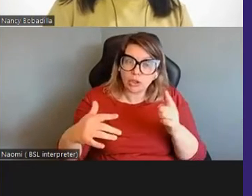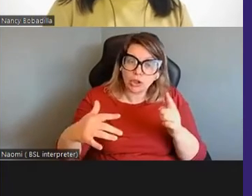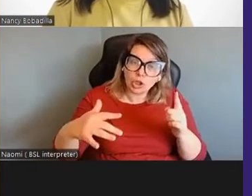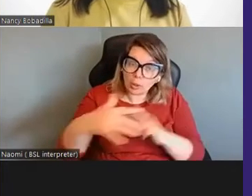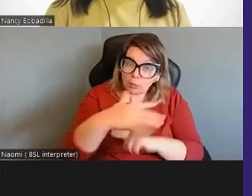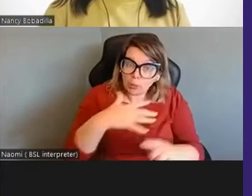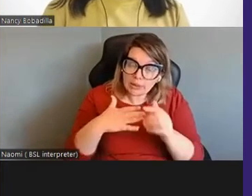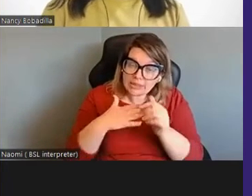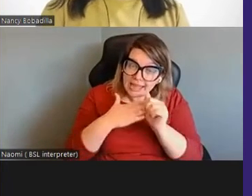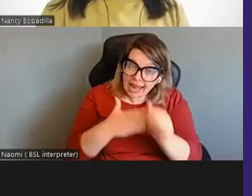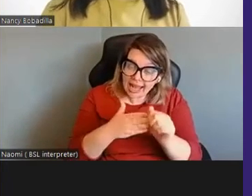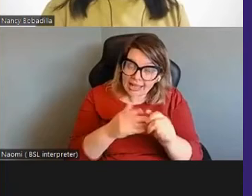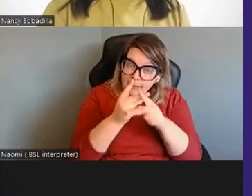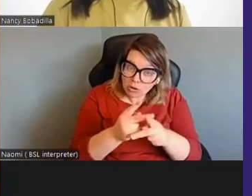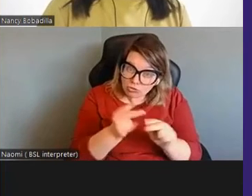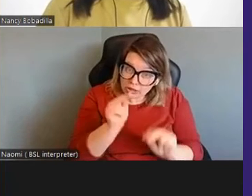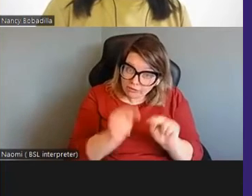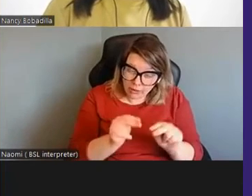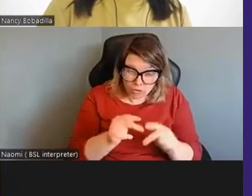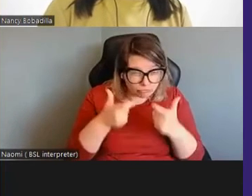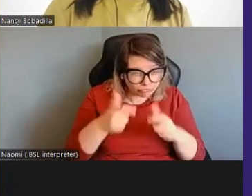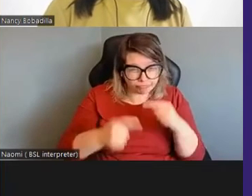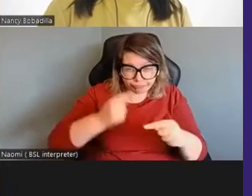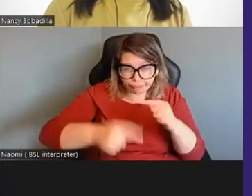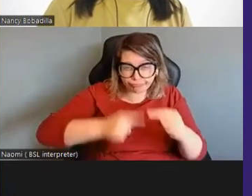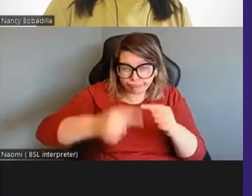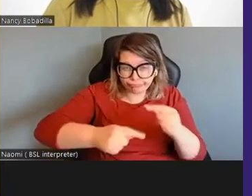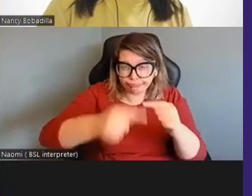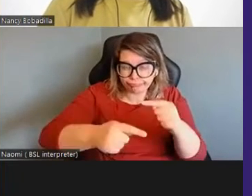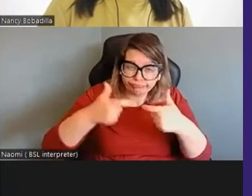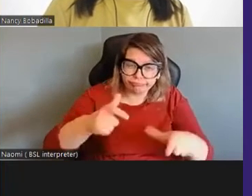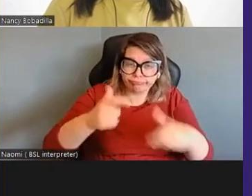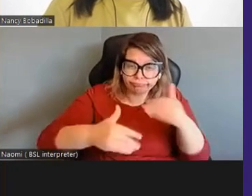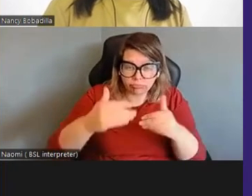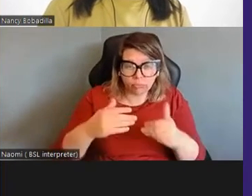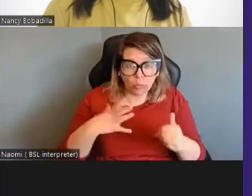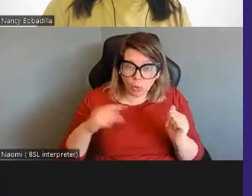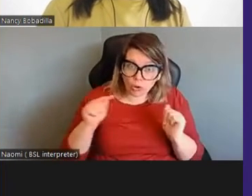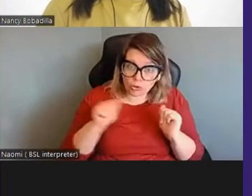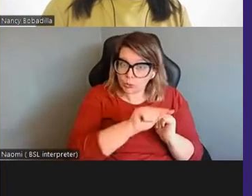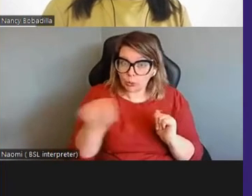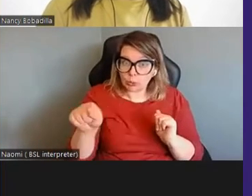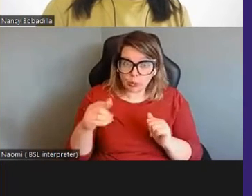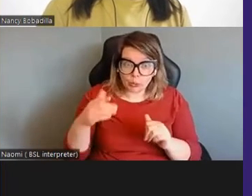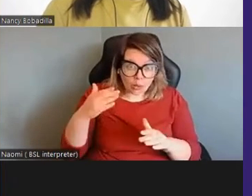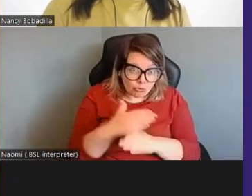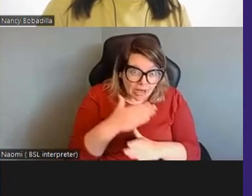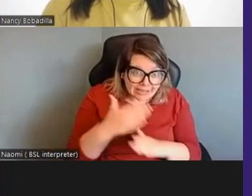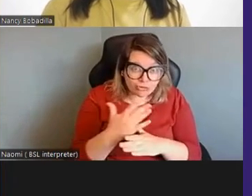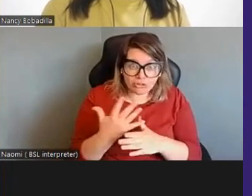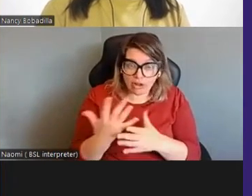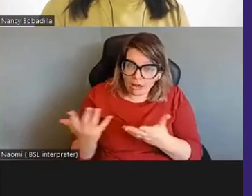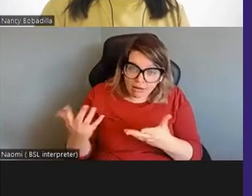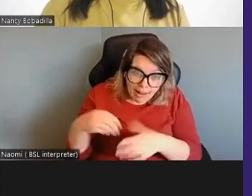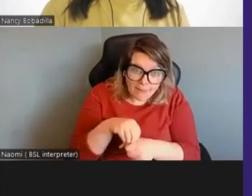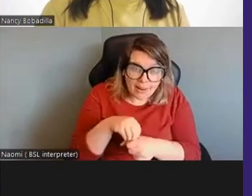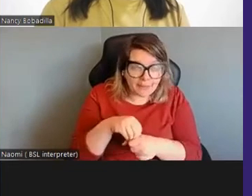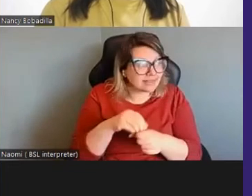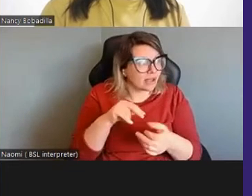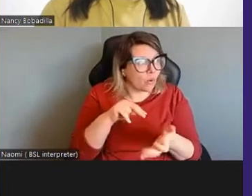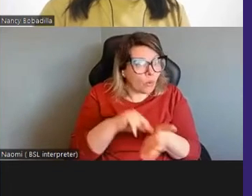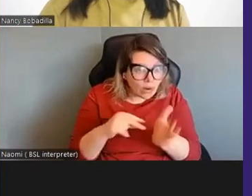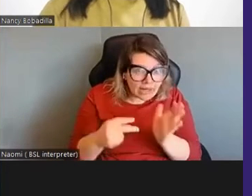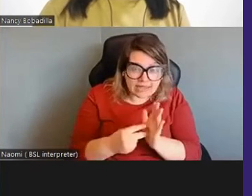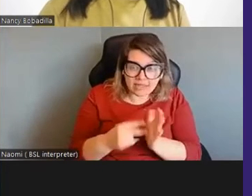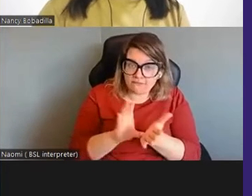us is a continuous process. We would encourage practitioners, implementers, organizations, funders to